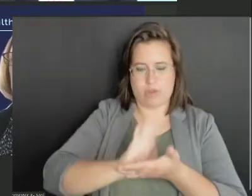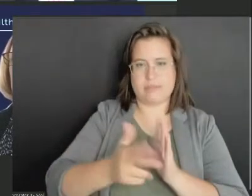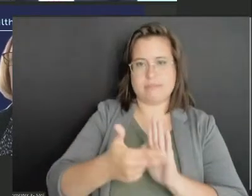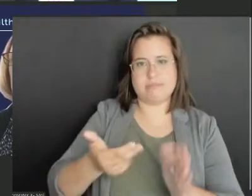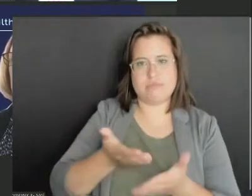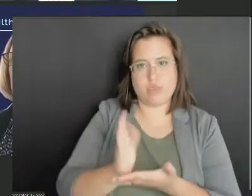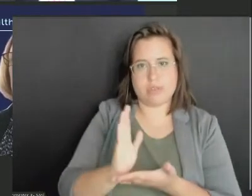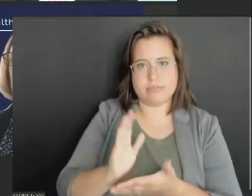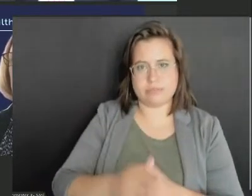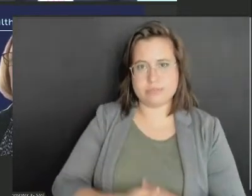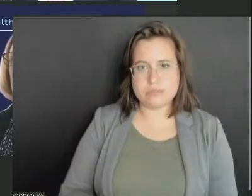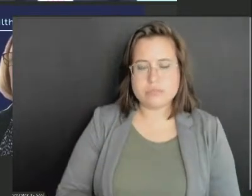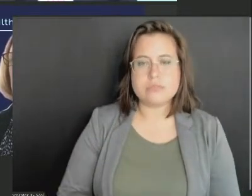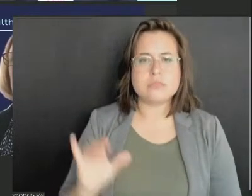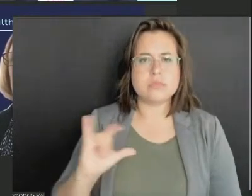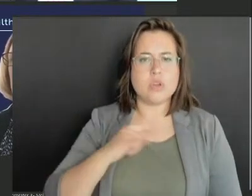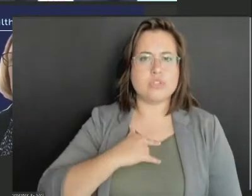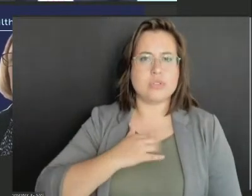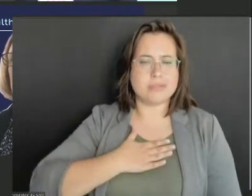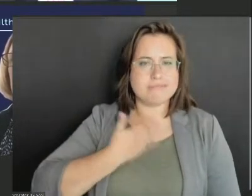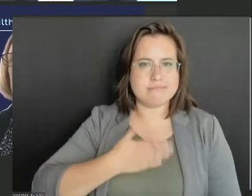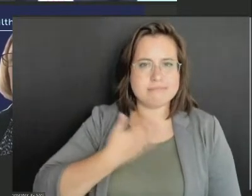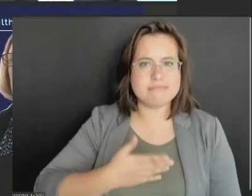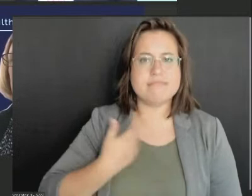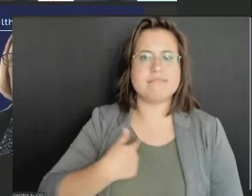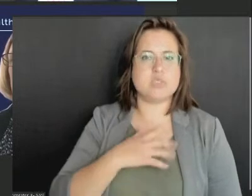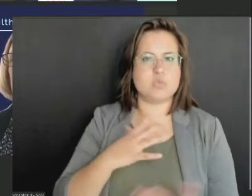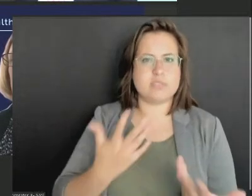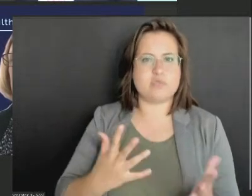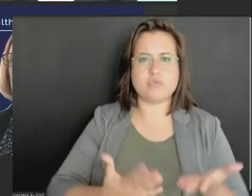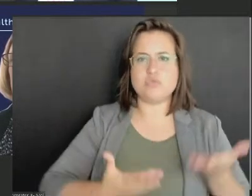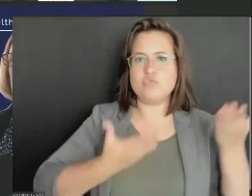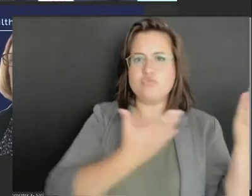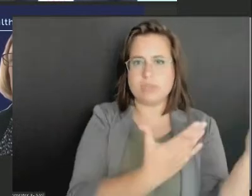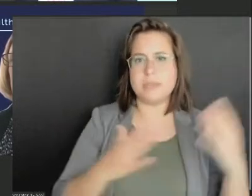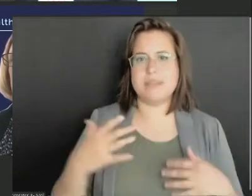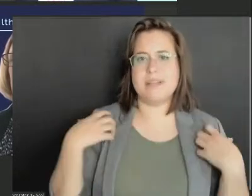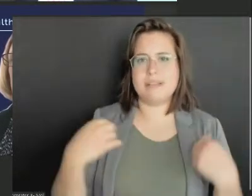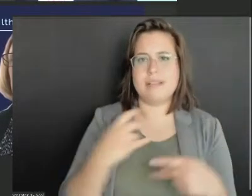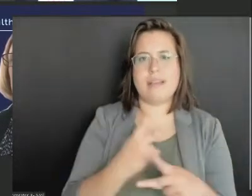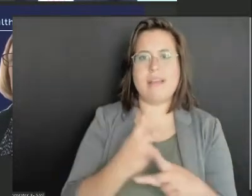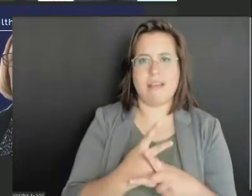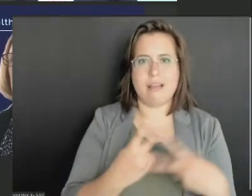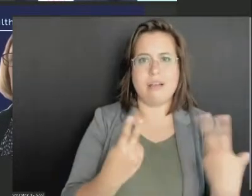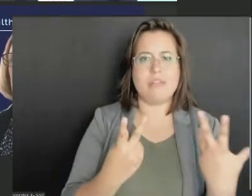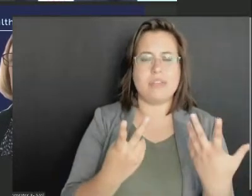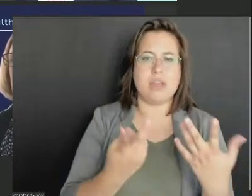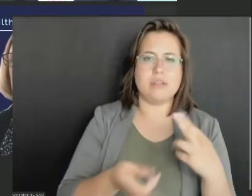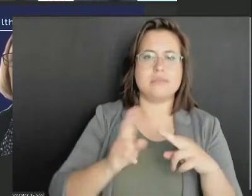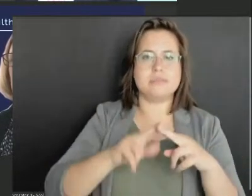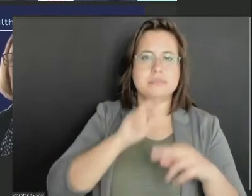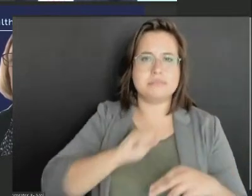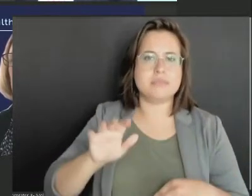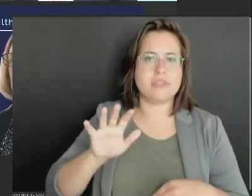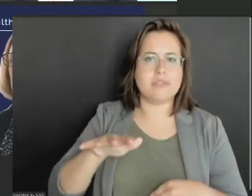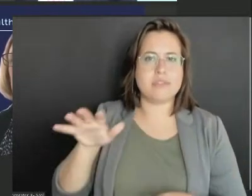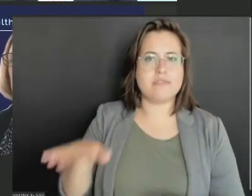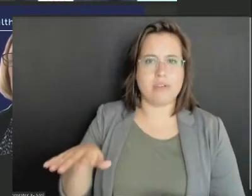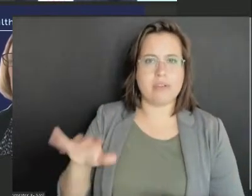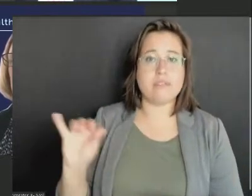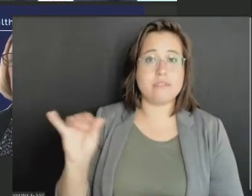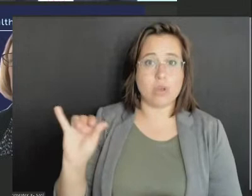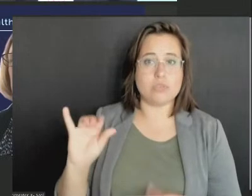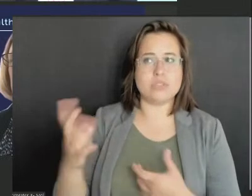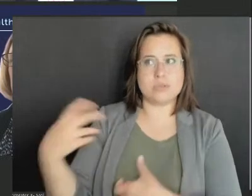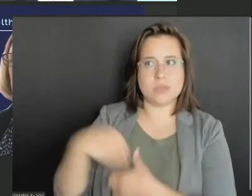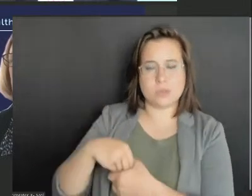I'm extremely glad that we recommended expanding Medicare to age 55, expanding Medicare benefits to include dental, vision, and hearing, because